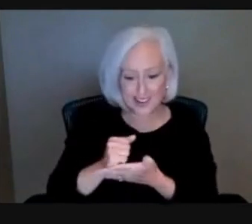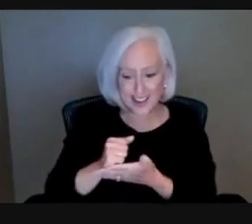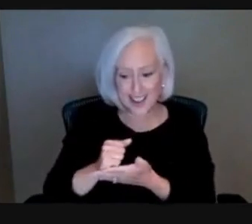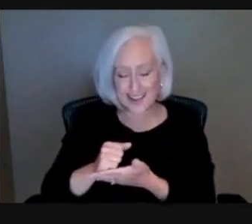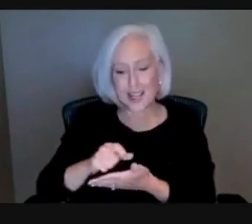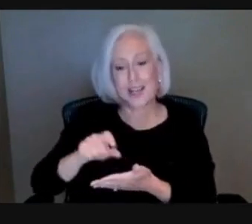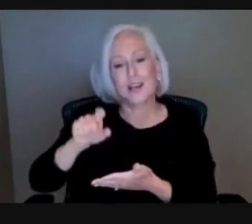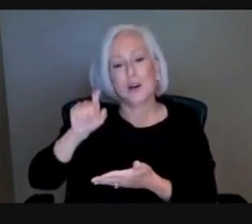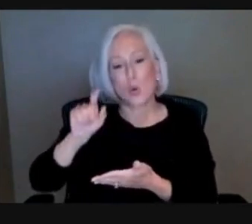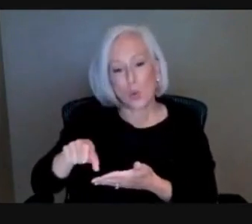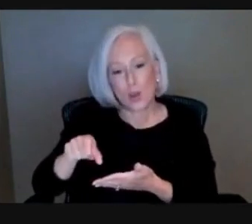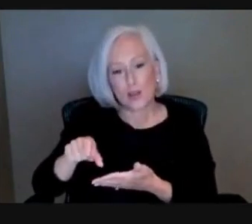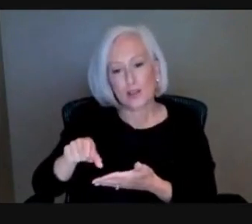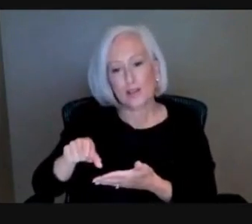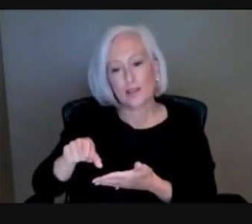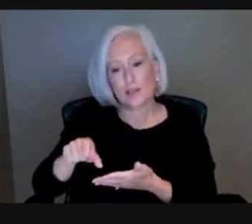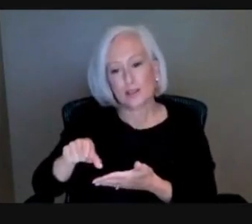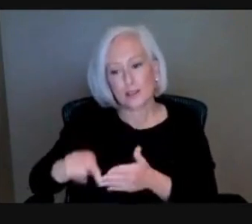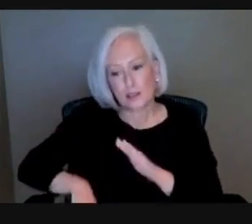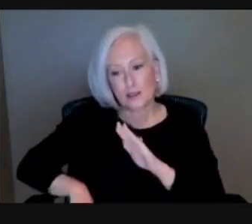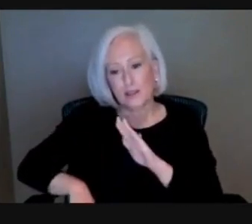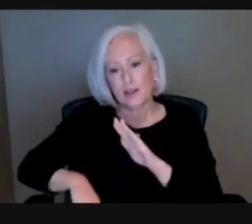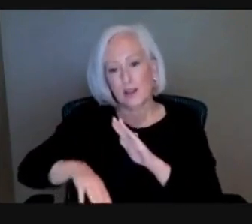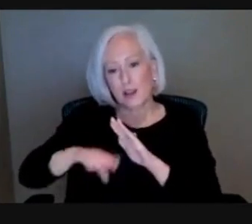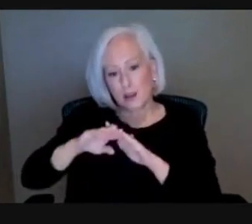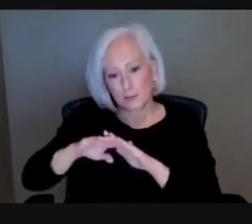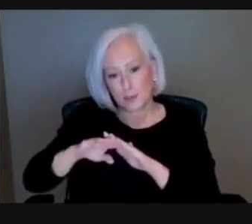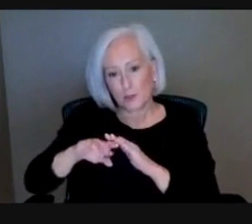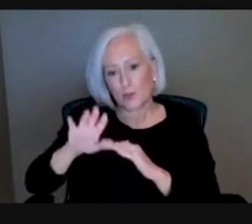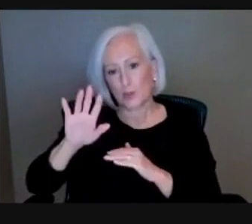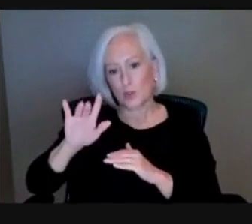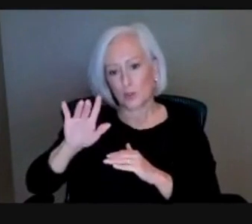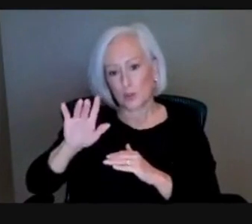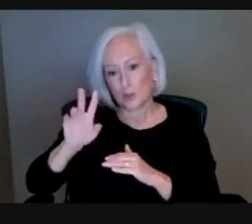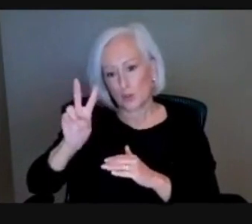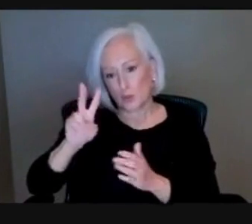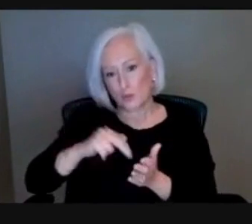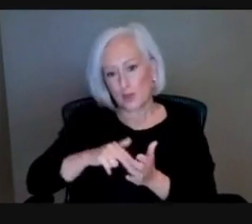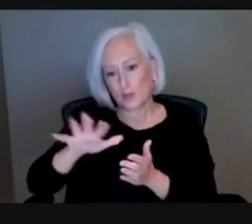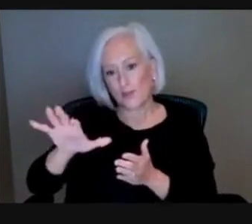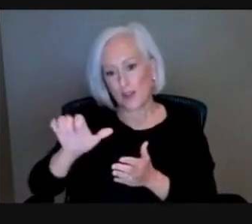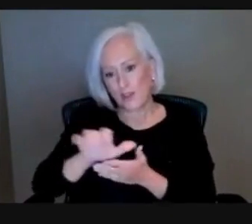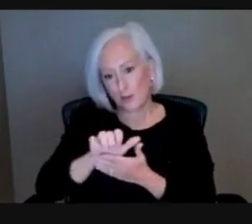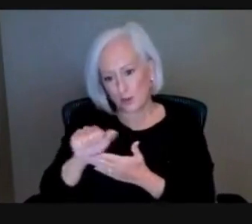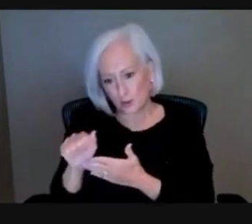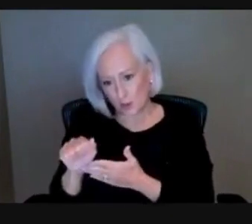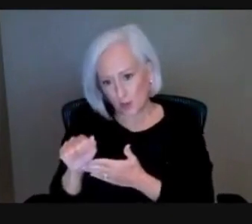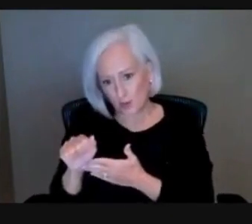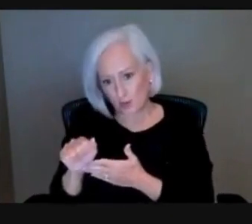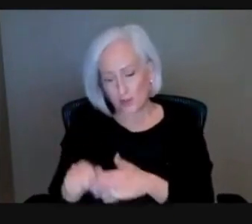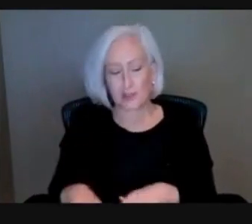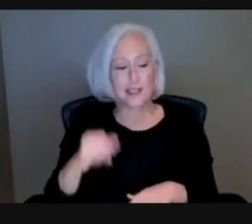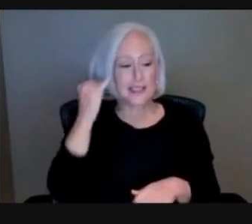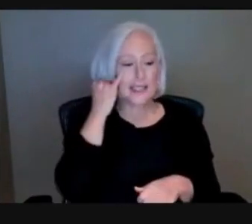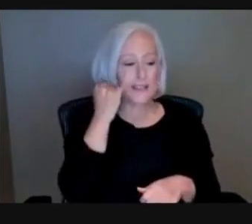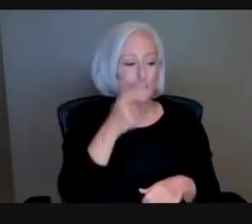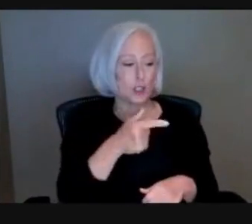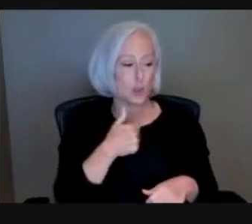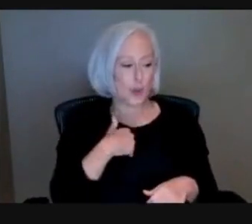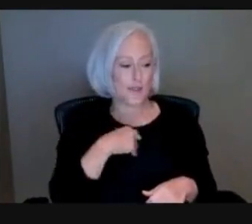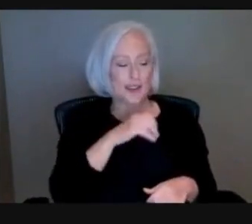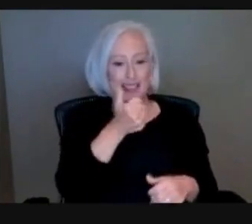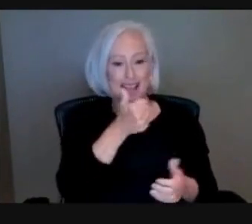would qualify for a total monthly debt of $2,500. If we used $10,000 and you